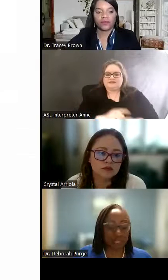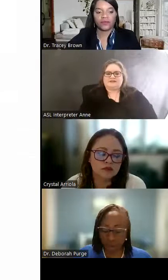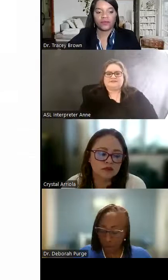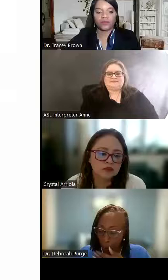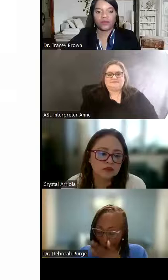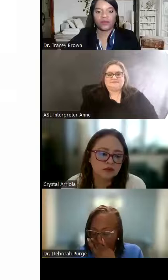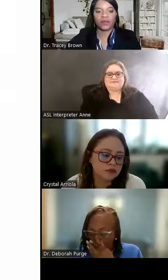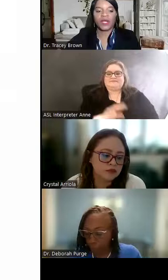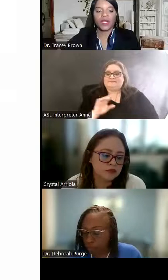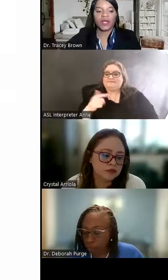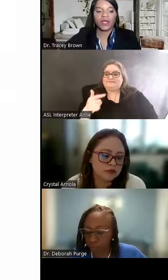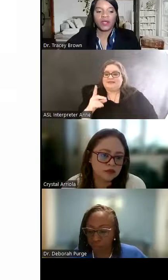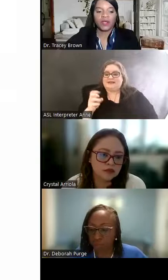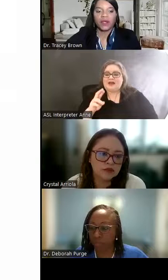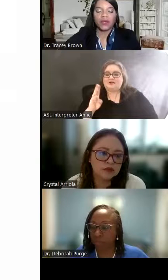Dr. Brown?